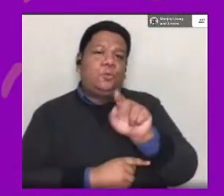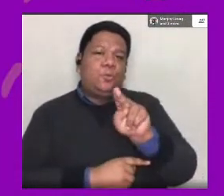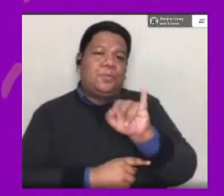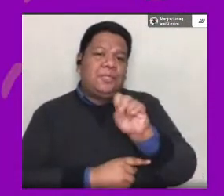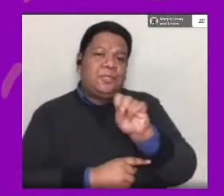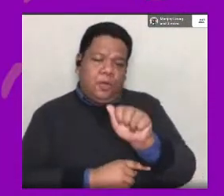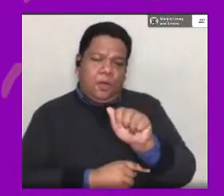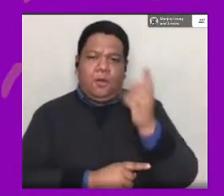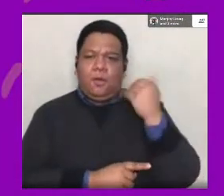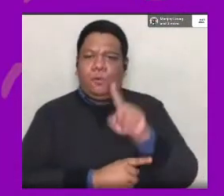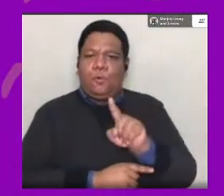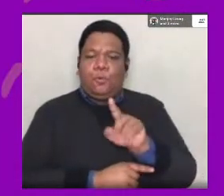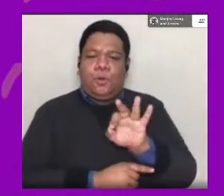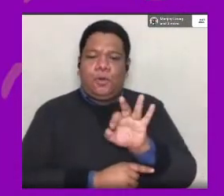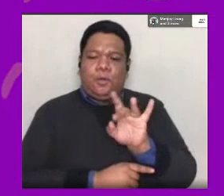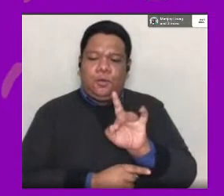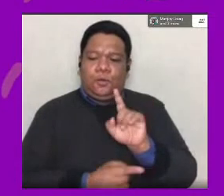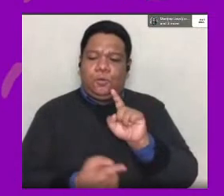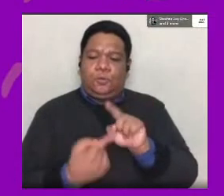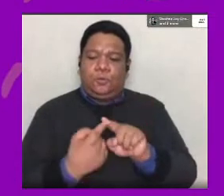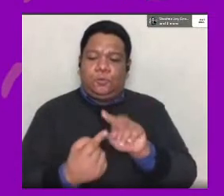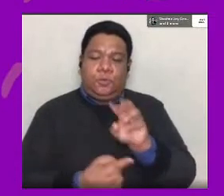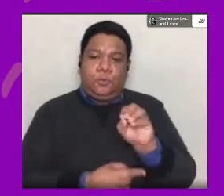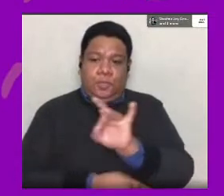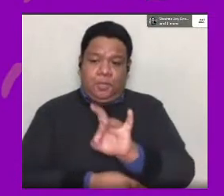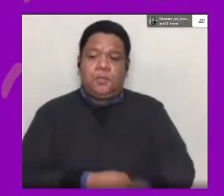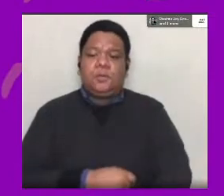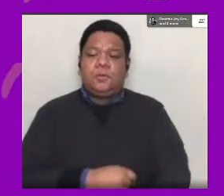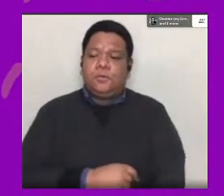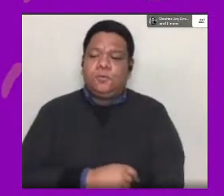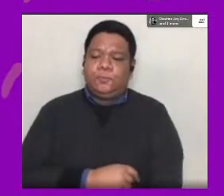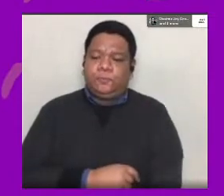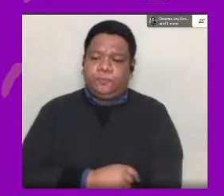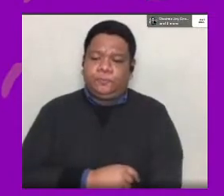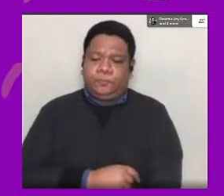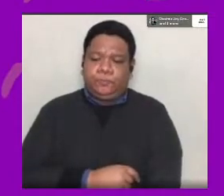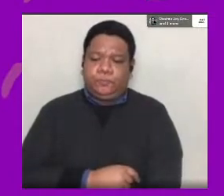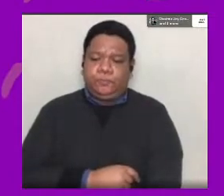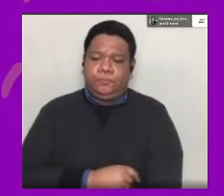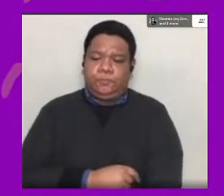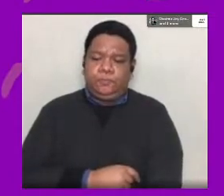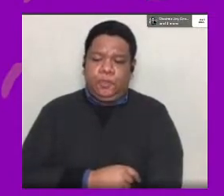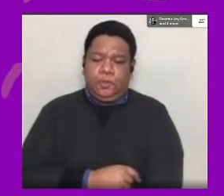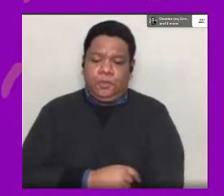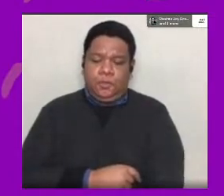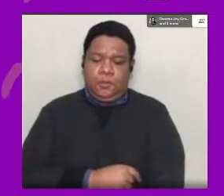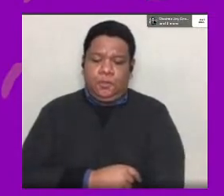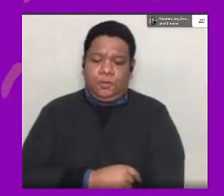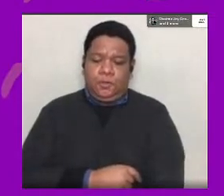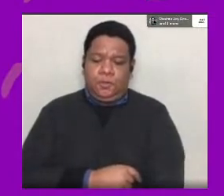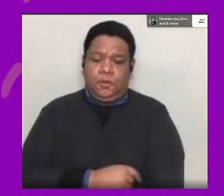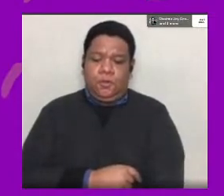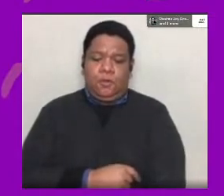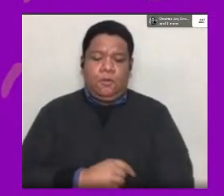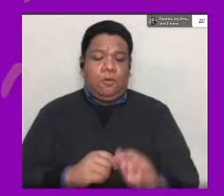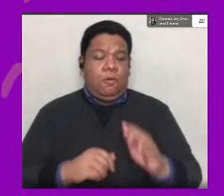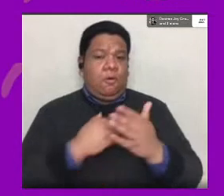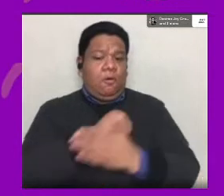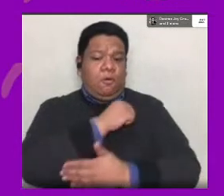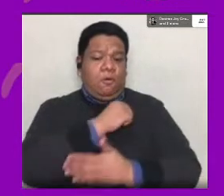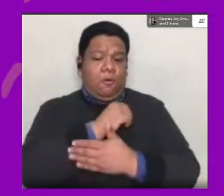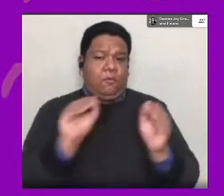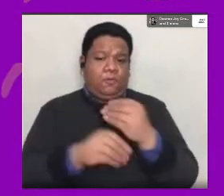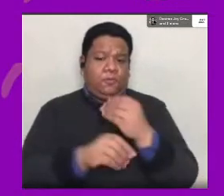was also the assistant representative at the UNFPA country office in Tunisia for 10 years, where she led the